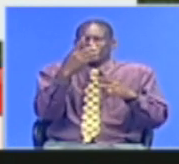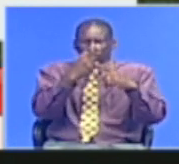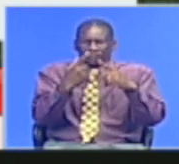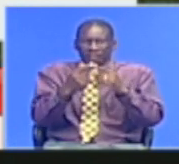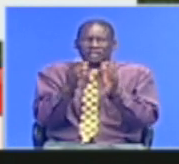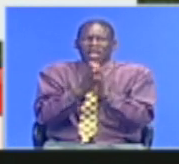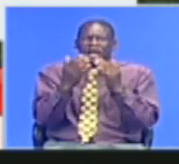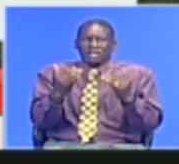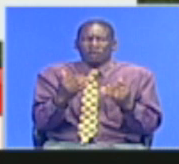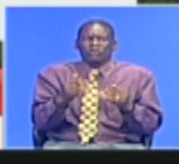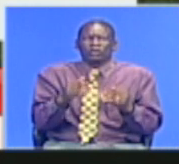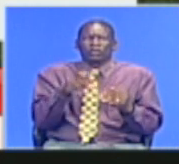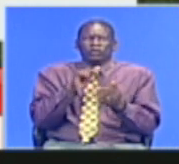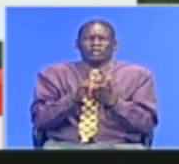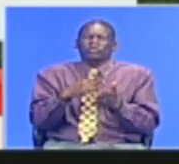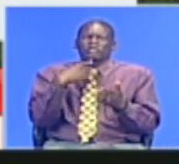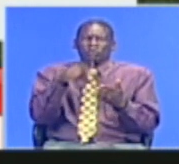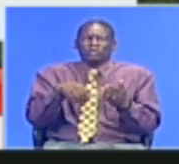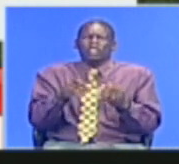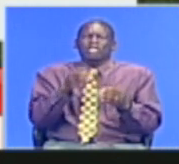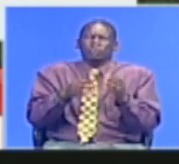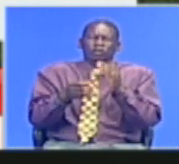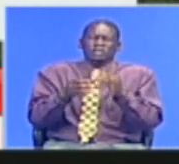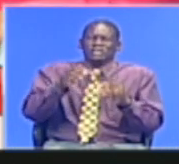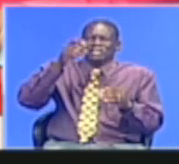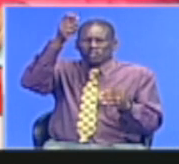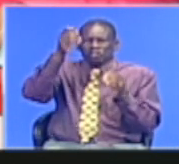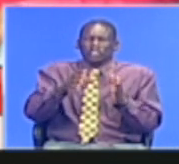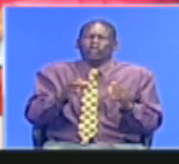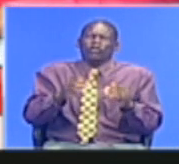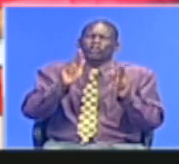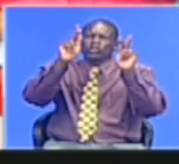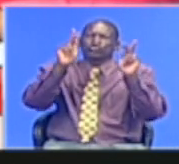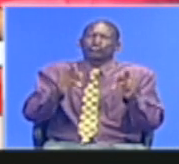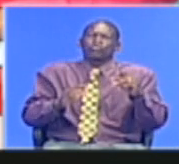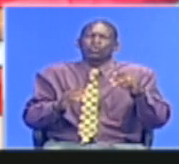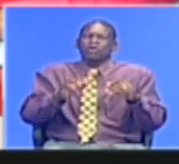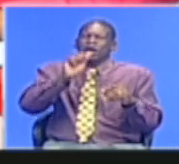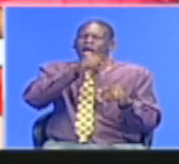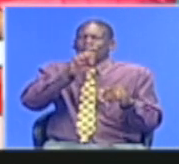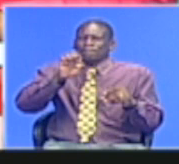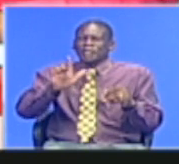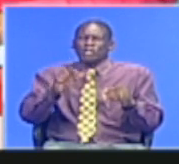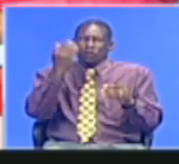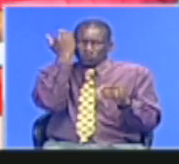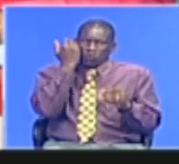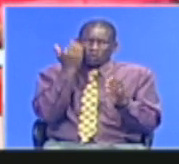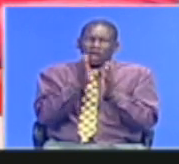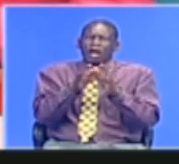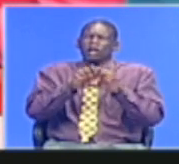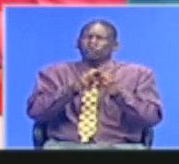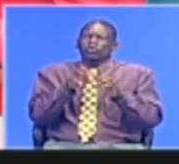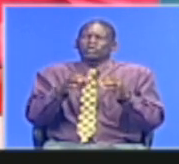And just another interesting fact, he was, in fact, the presiding judge of the Kisumu Appellate Court and chaired the tribunal on the High